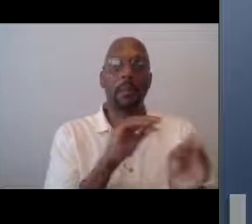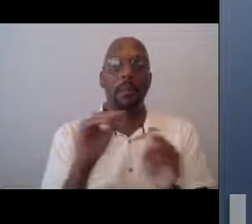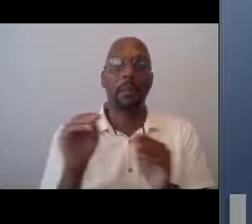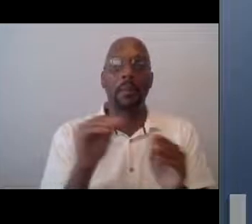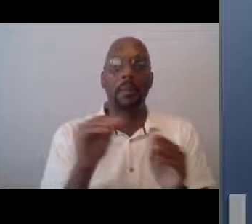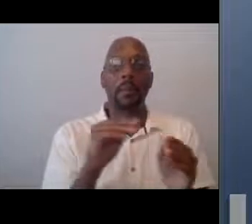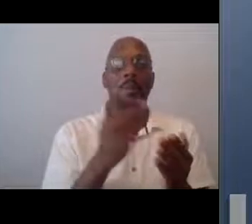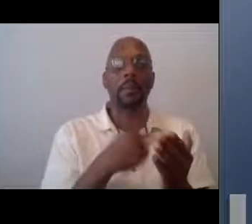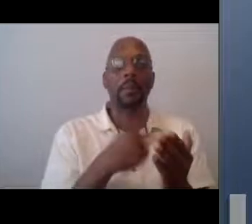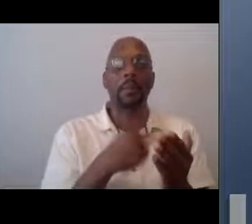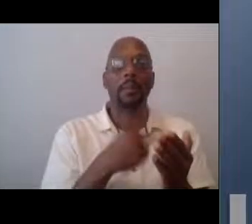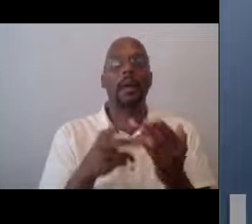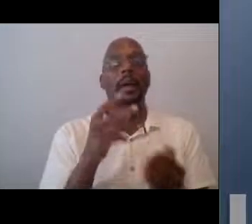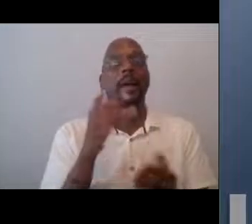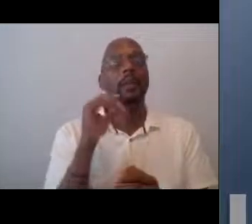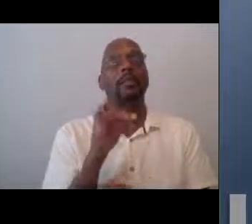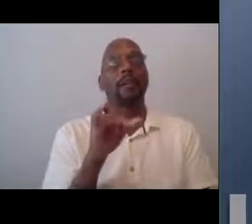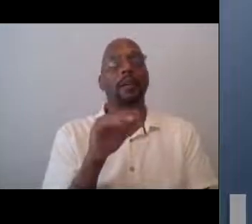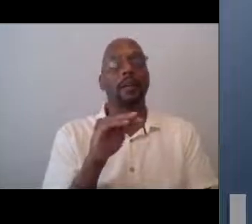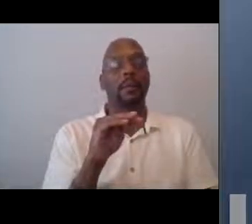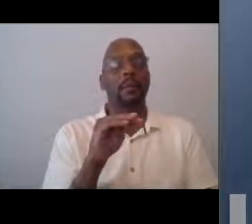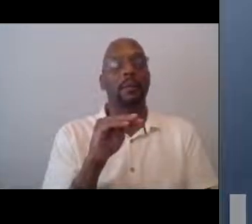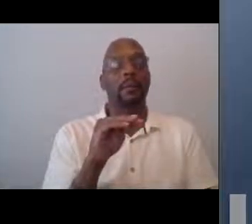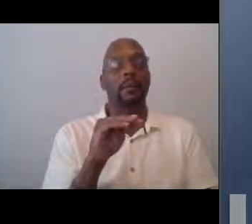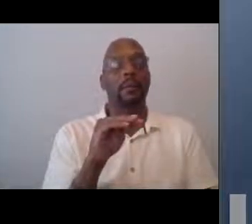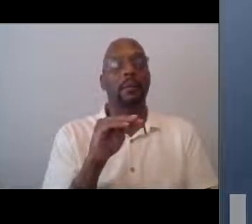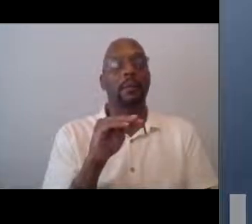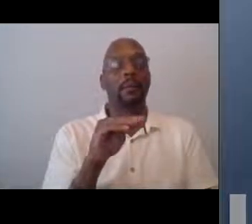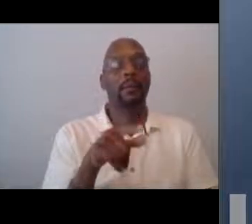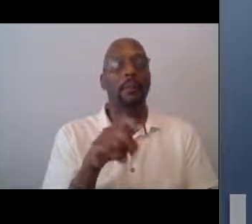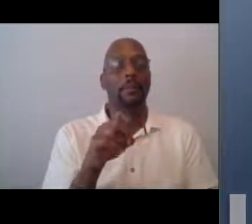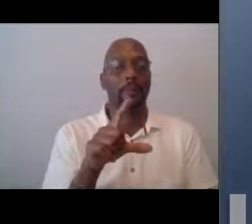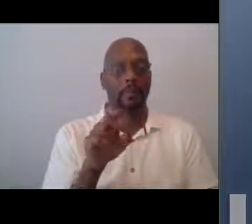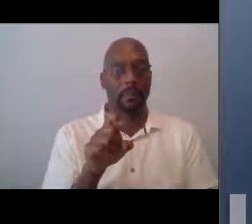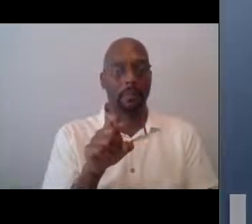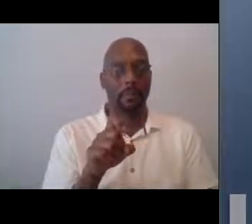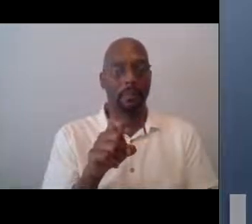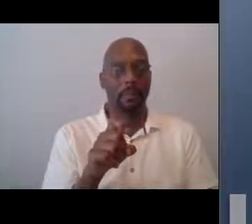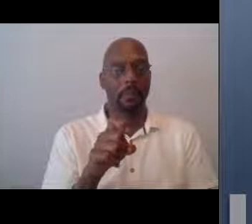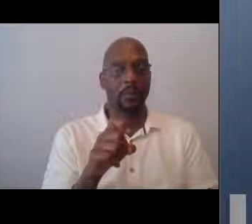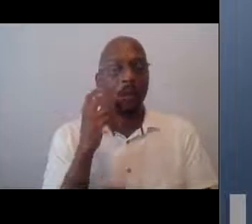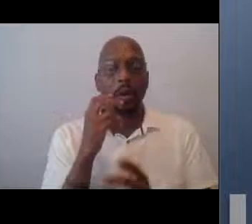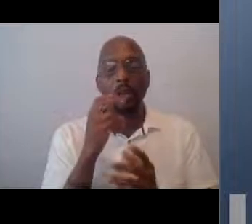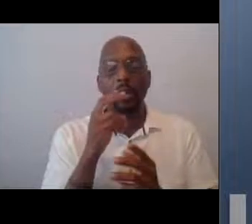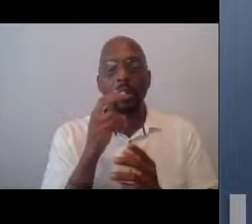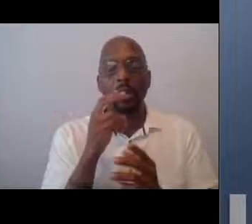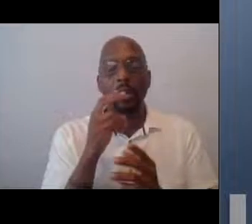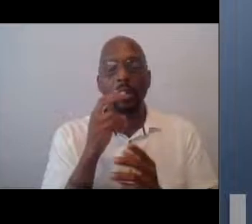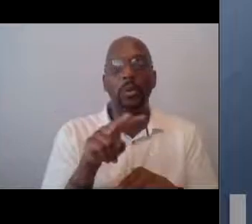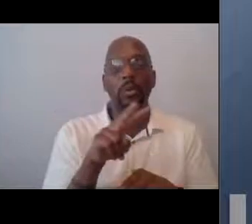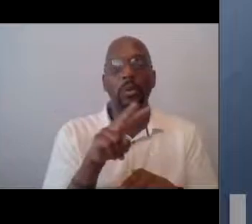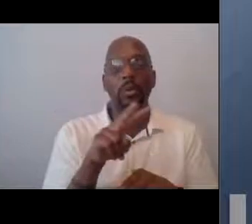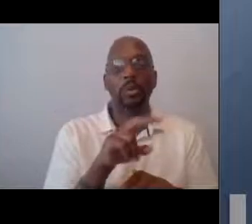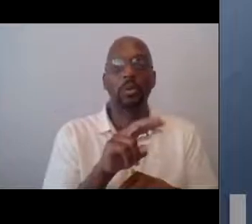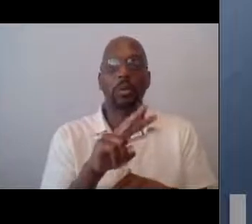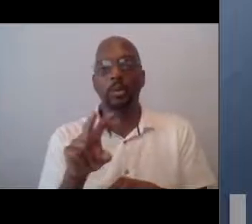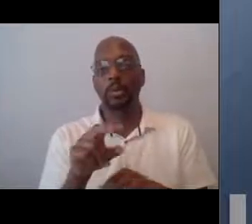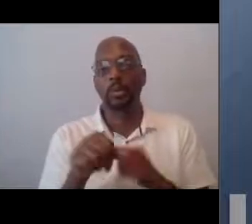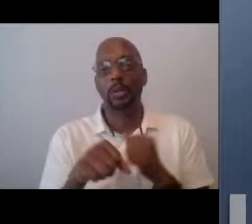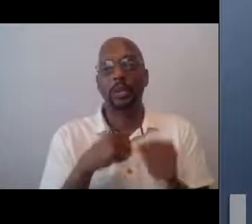Index. We also received a presentation from Caltrans on the 2022 interim Caltrans strategic investment